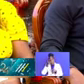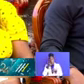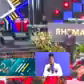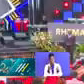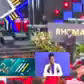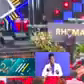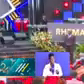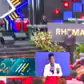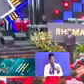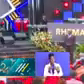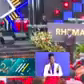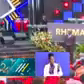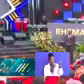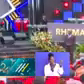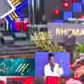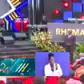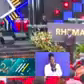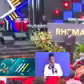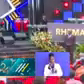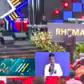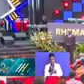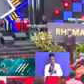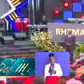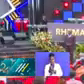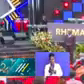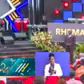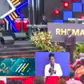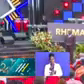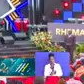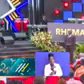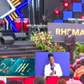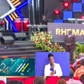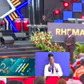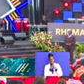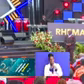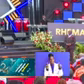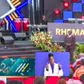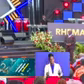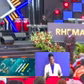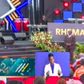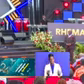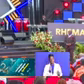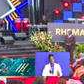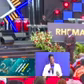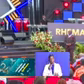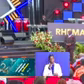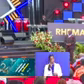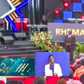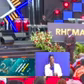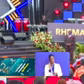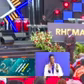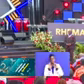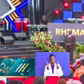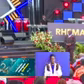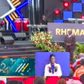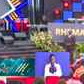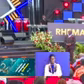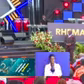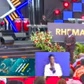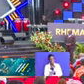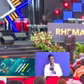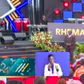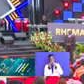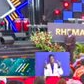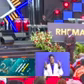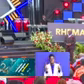always sacrificing and and so that that that altar is the voice of the family and that